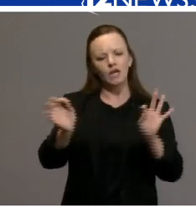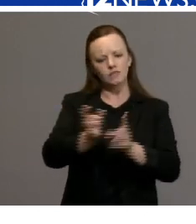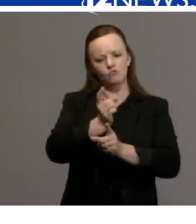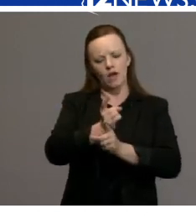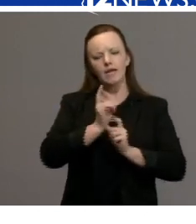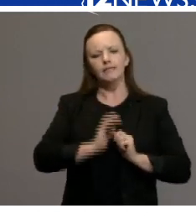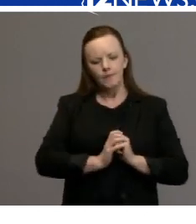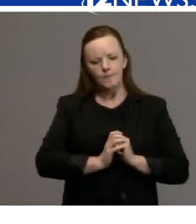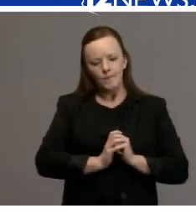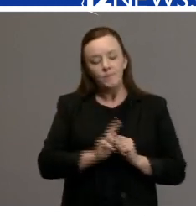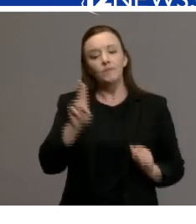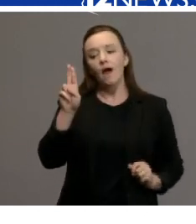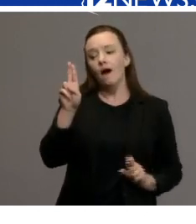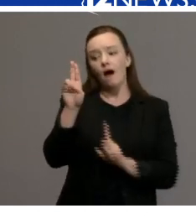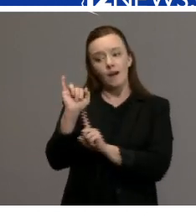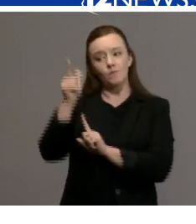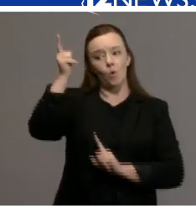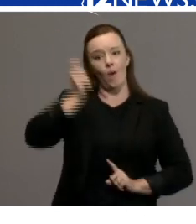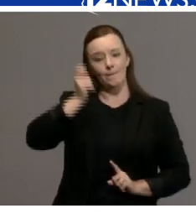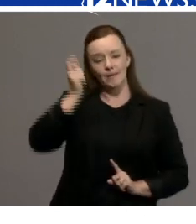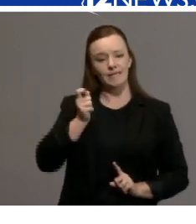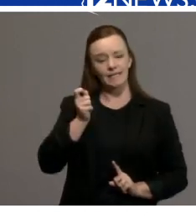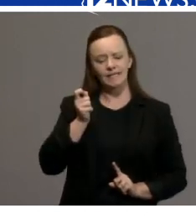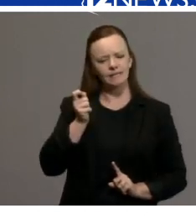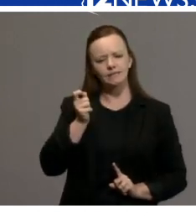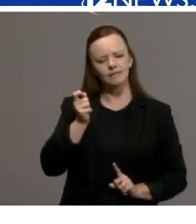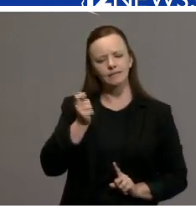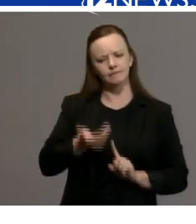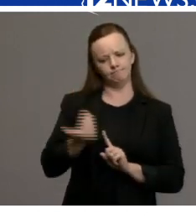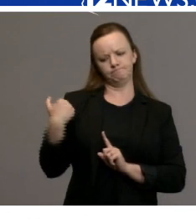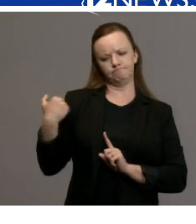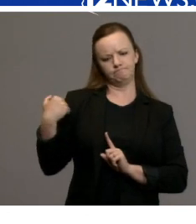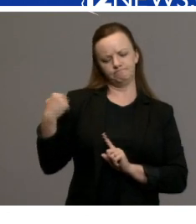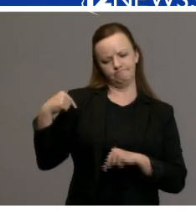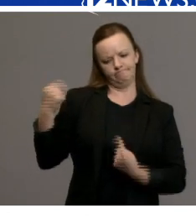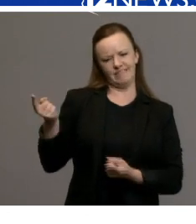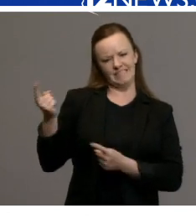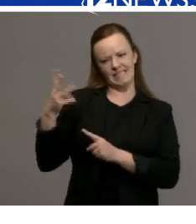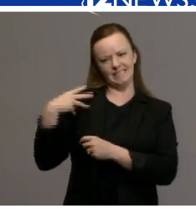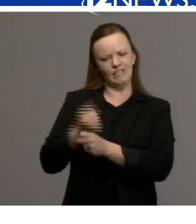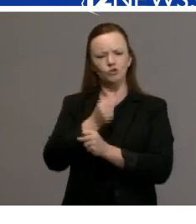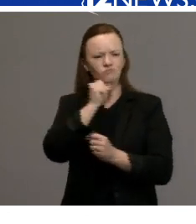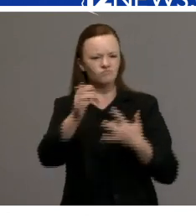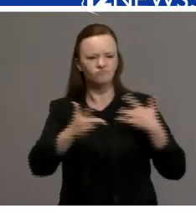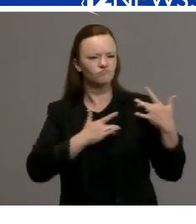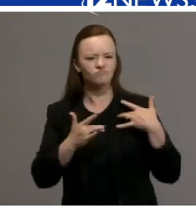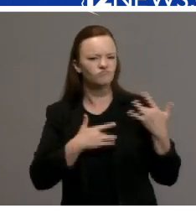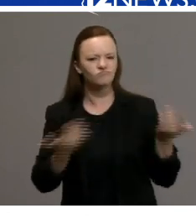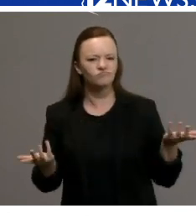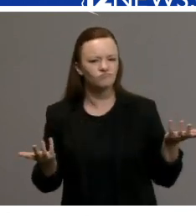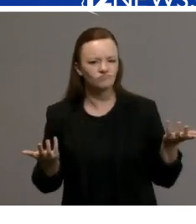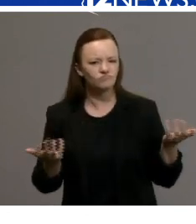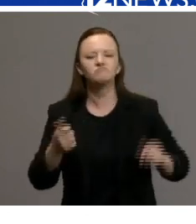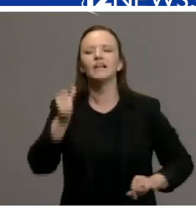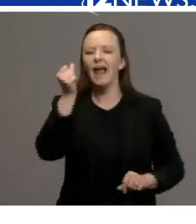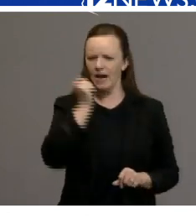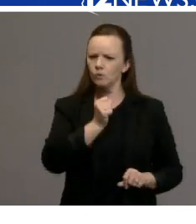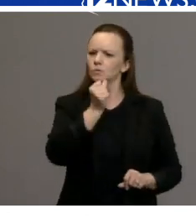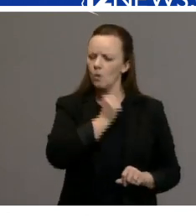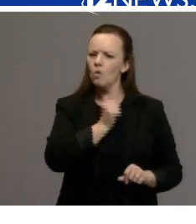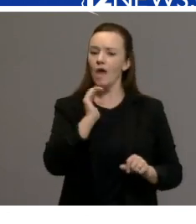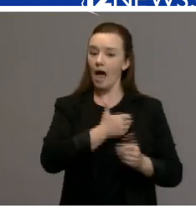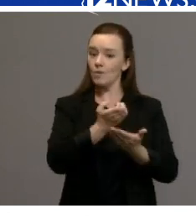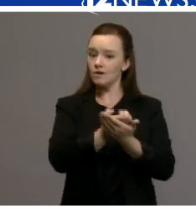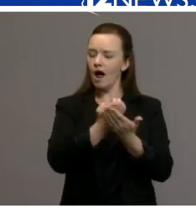that was a concern over the last 6 years. Arizona's been among the fastest growing states in the